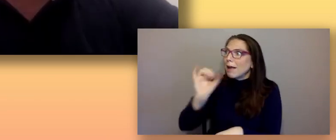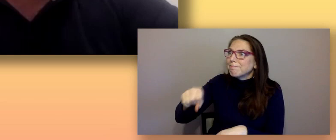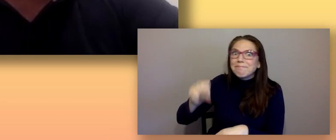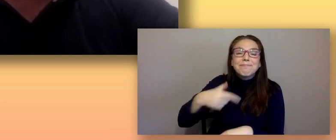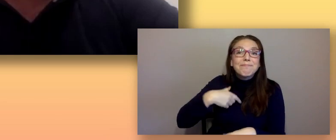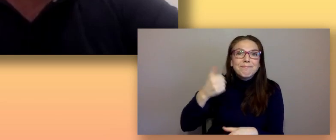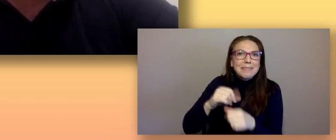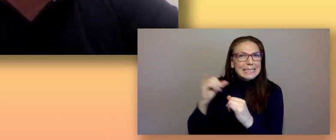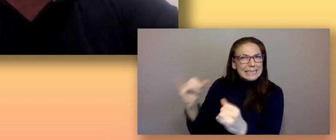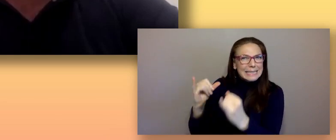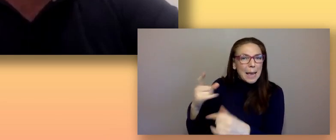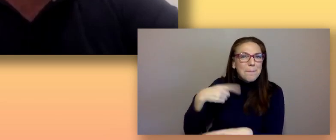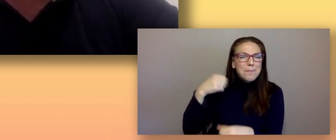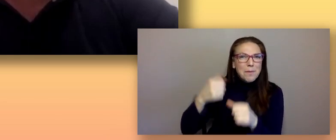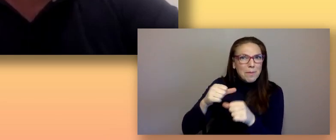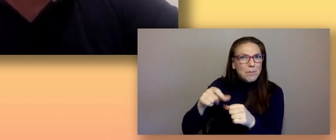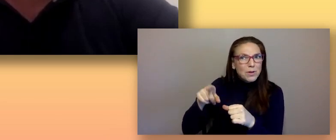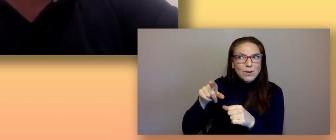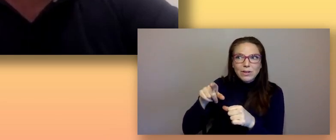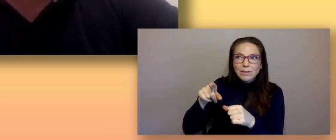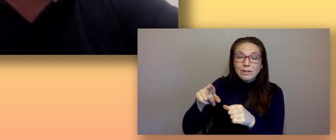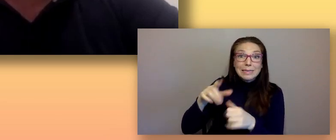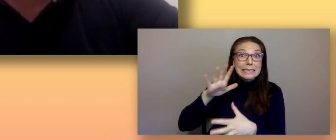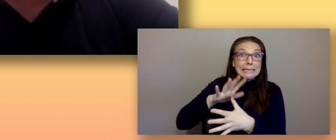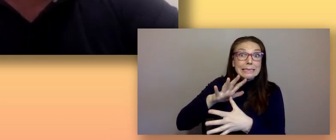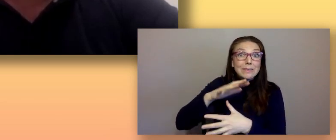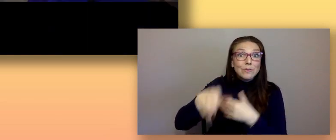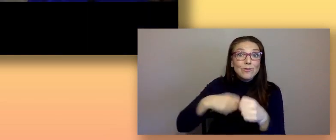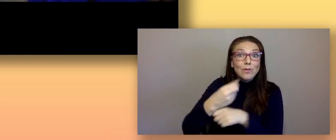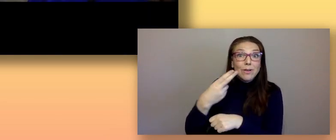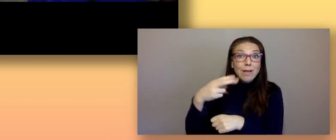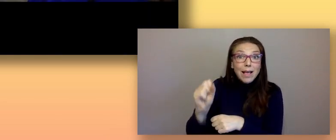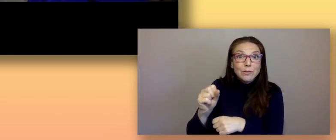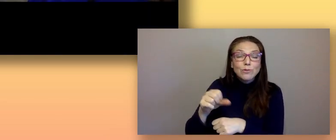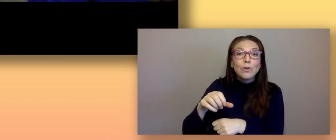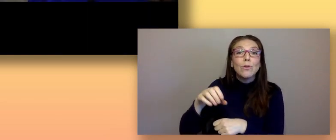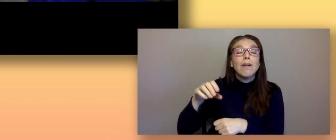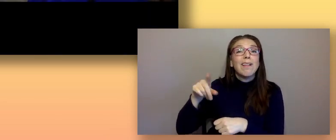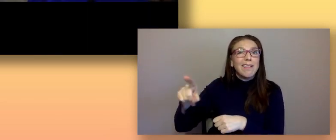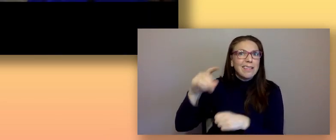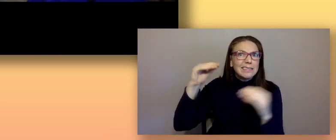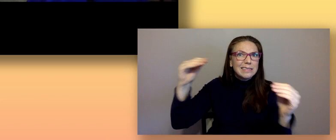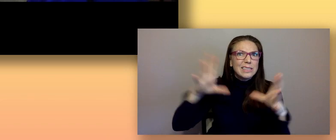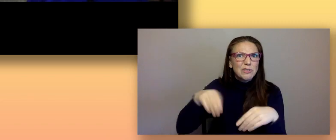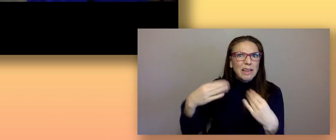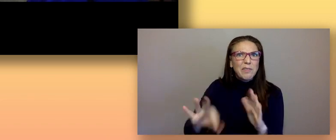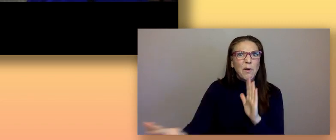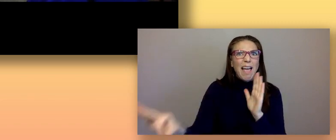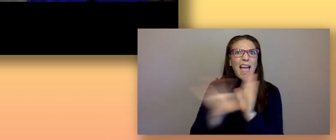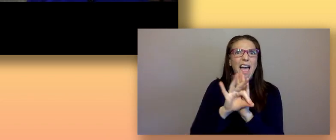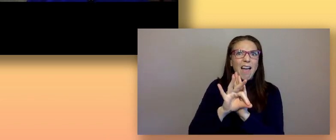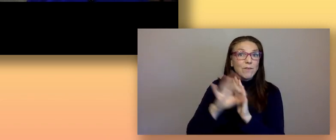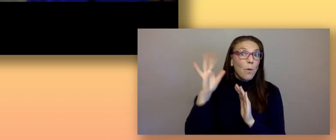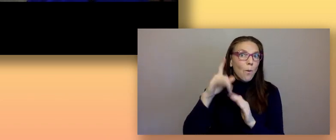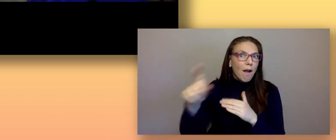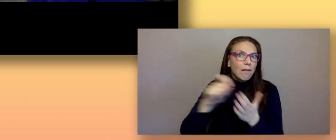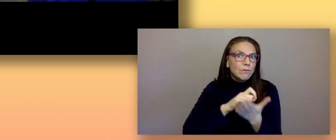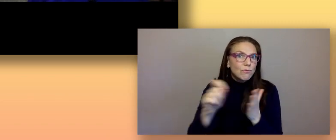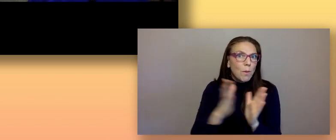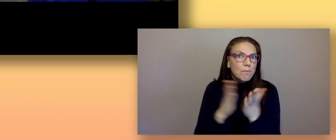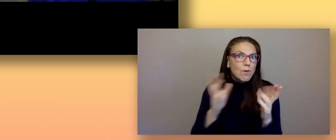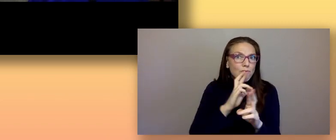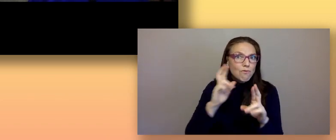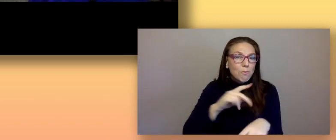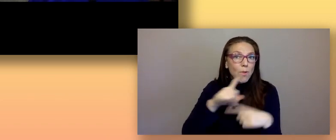can do the same with the day in your senior year of high school when Mr. Nicholson gave you an F in English because you wrote a book